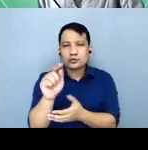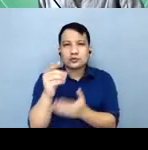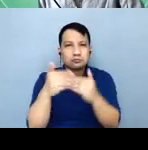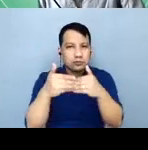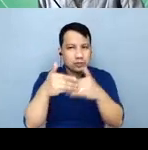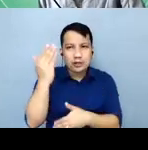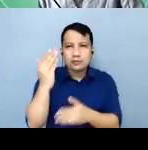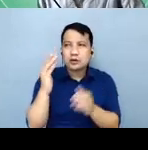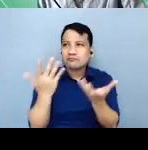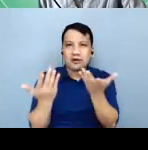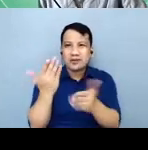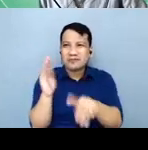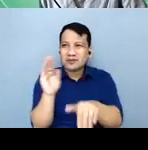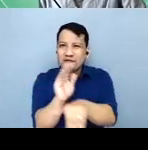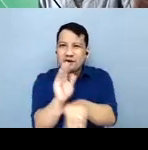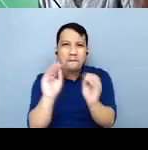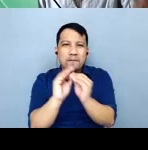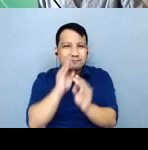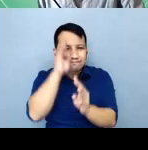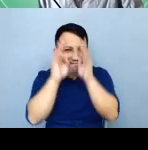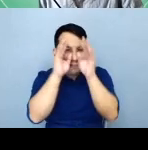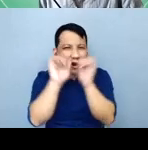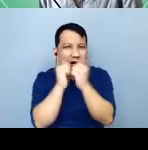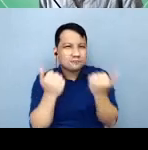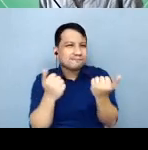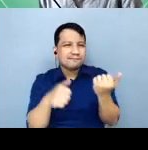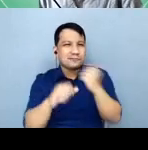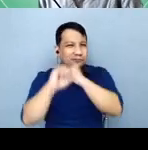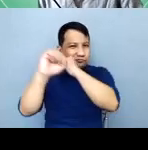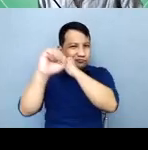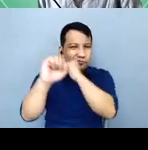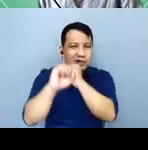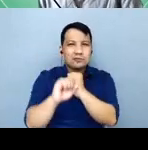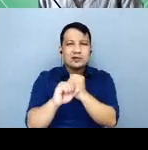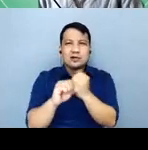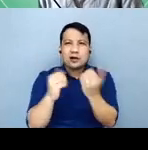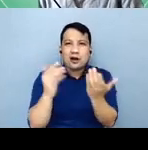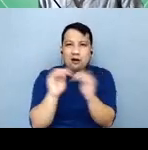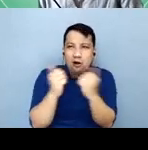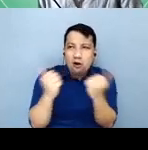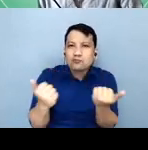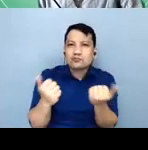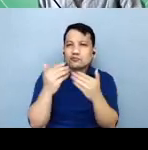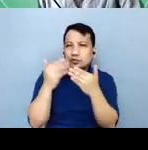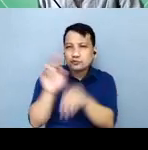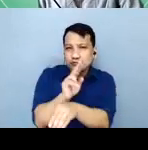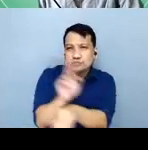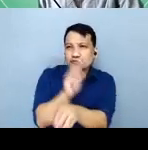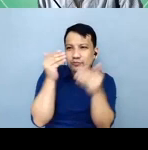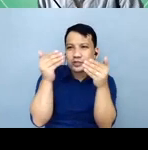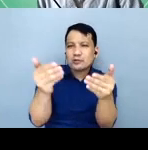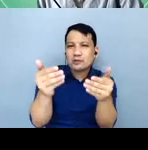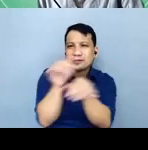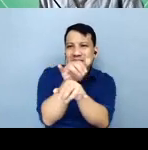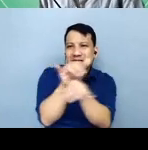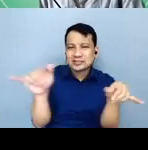force businesses to look more creatively in how to promote or take advantage of sustainability while maintaining the